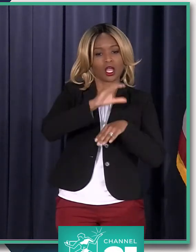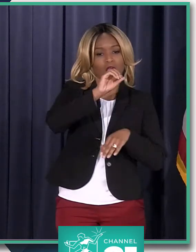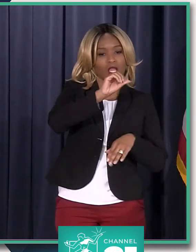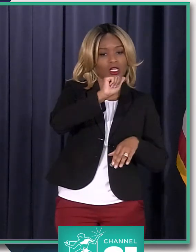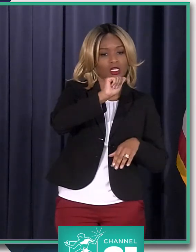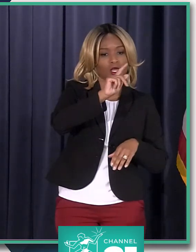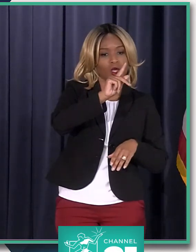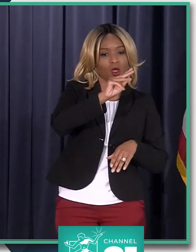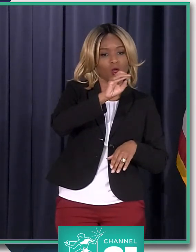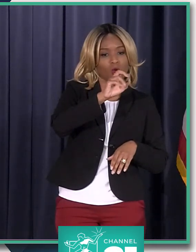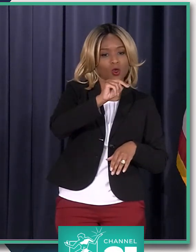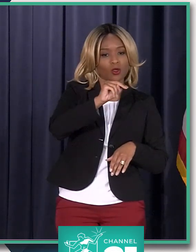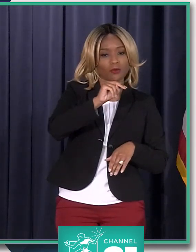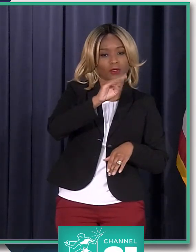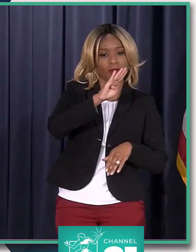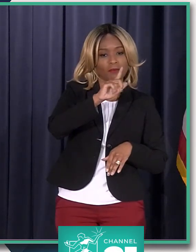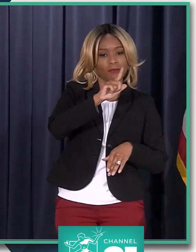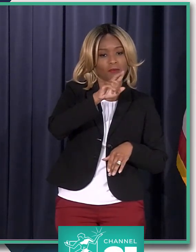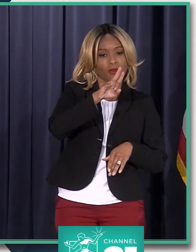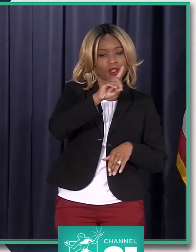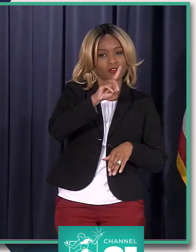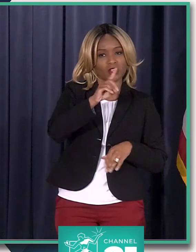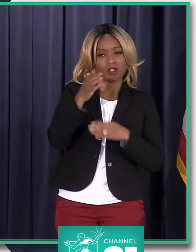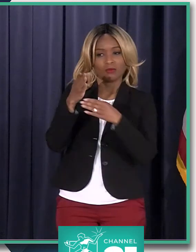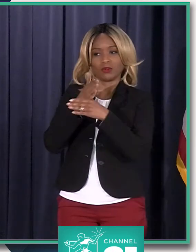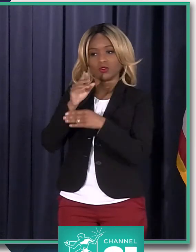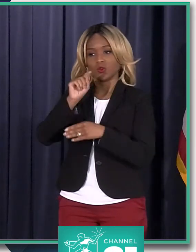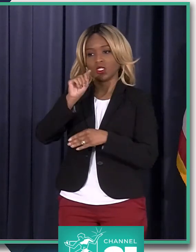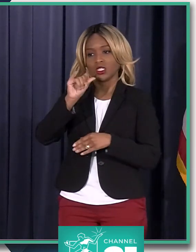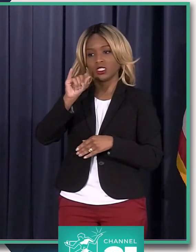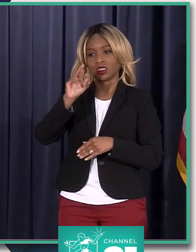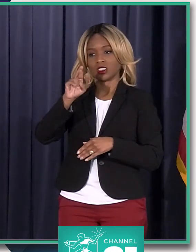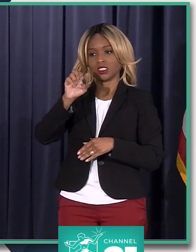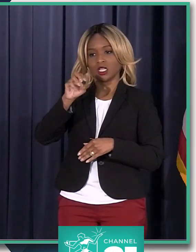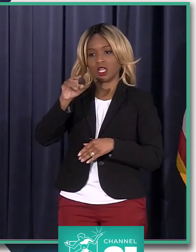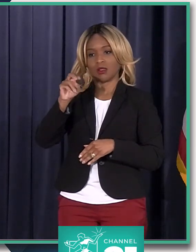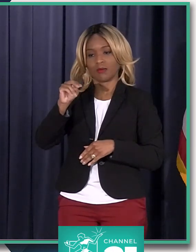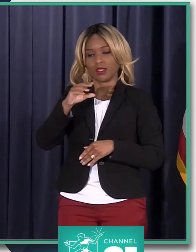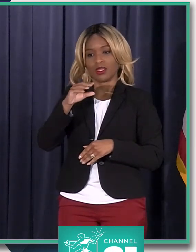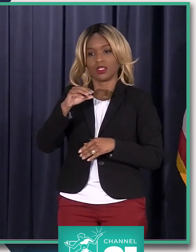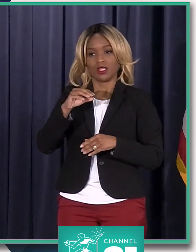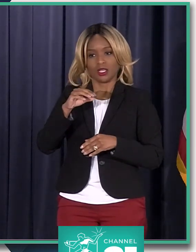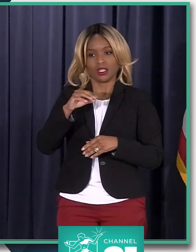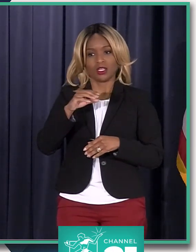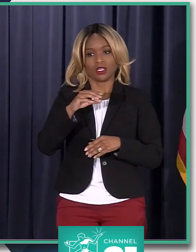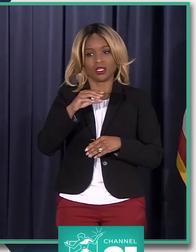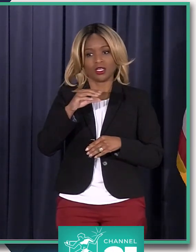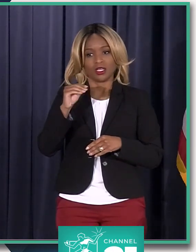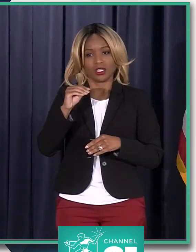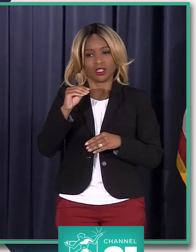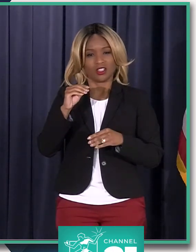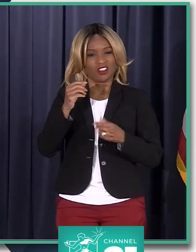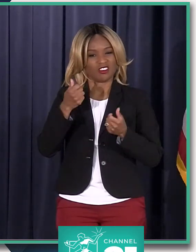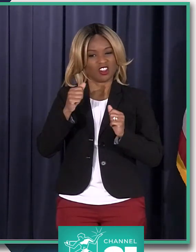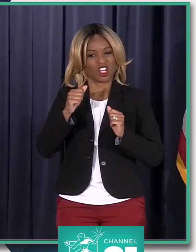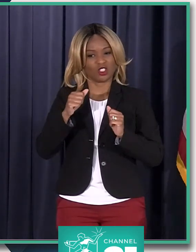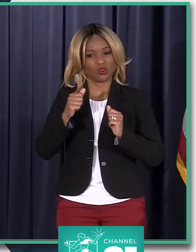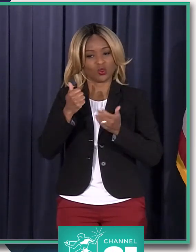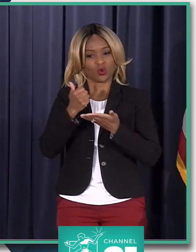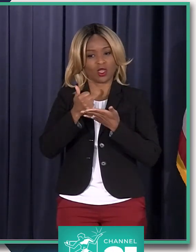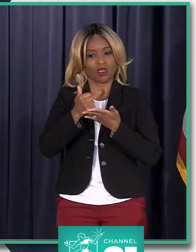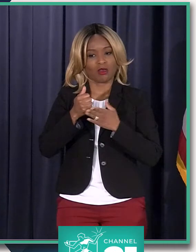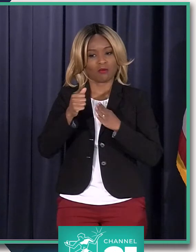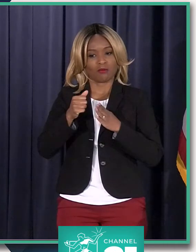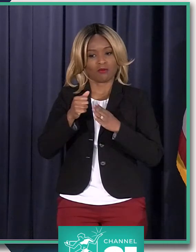Tyman and Joy Road. As you know, the bioswales are going up there to help alleviate some of the flooding that we